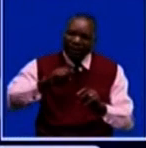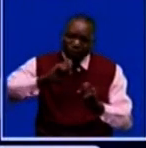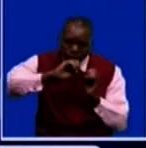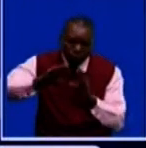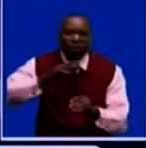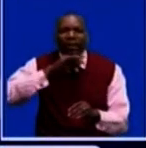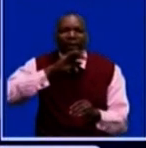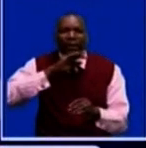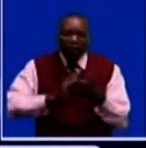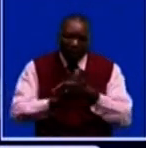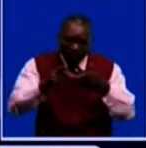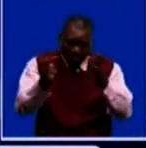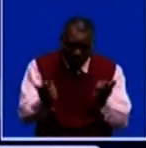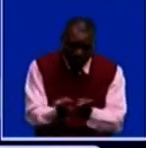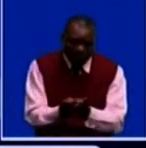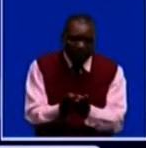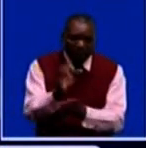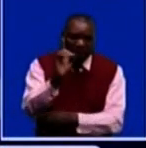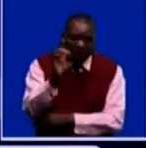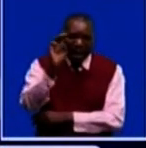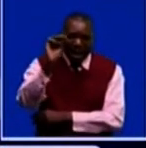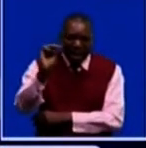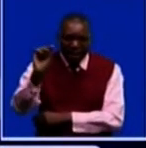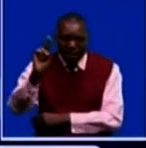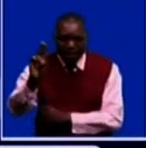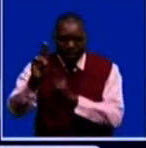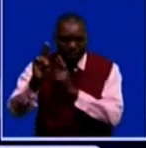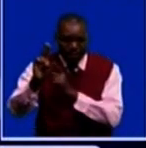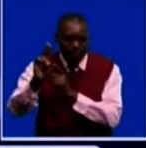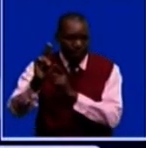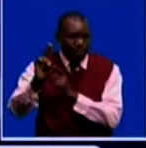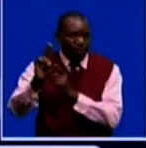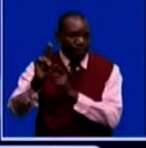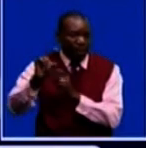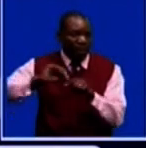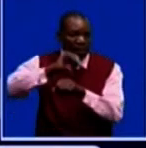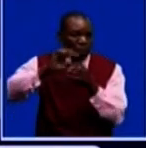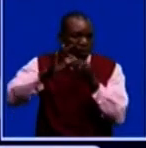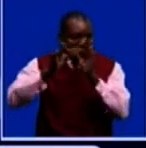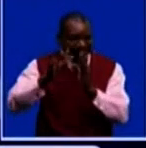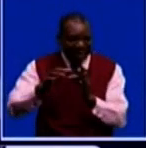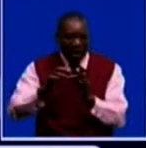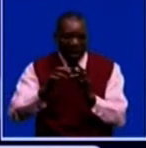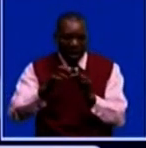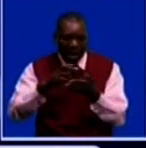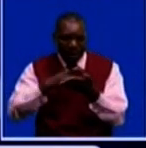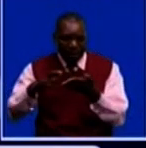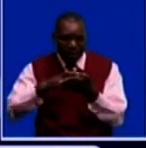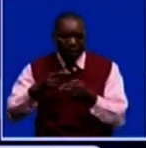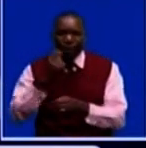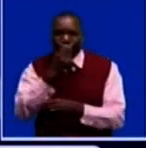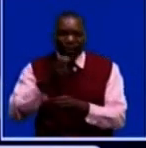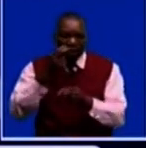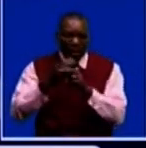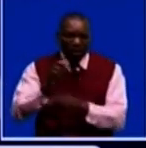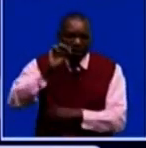in a speech read on her behalf by Disaster Management and Mitigation Unit DMMU National Coordinator Yande Mwape. This was during